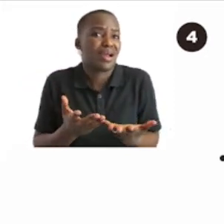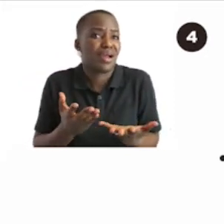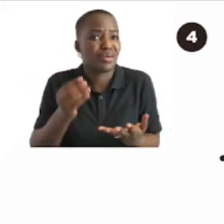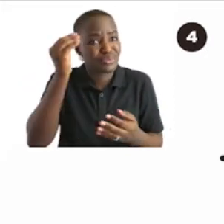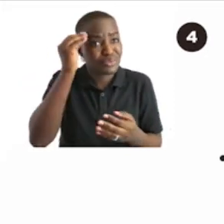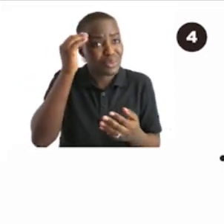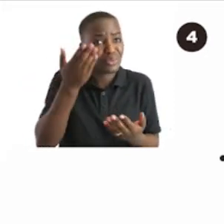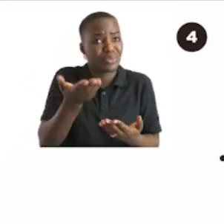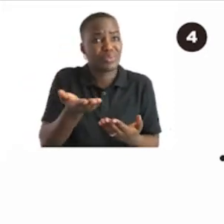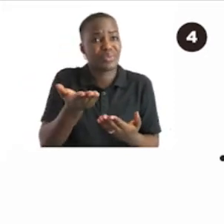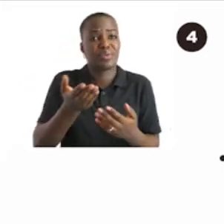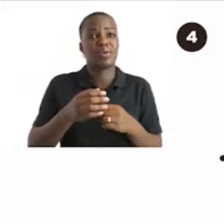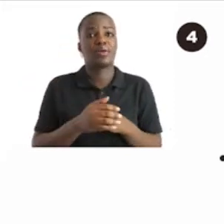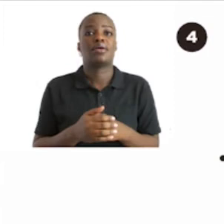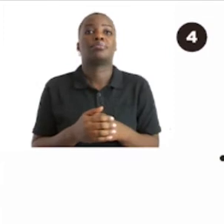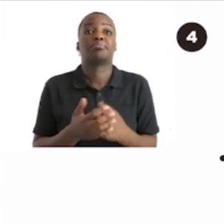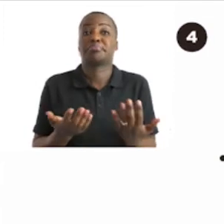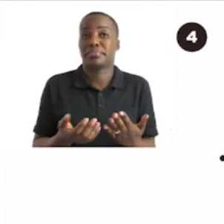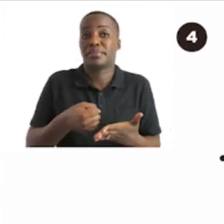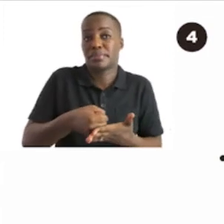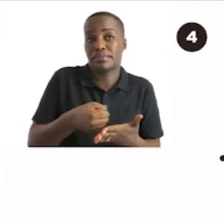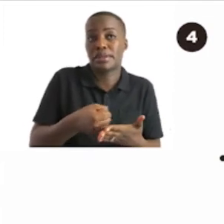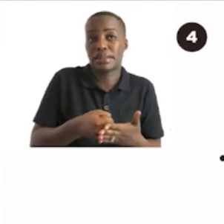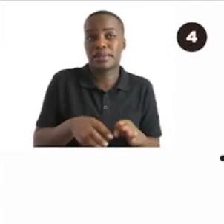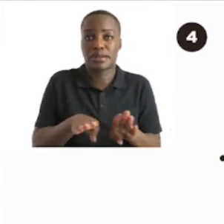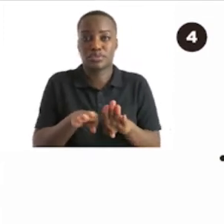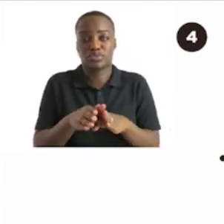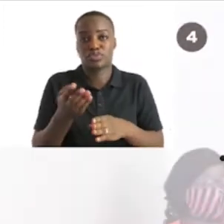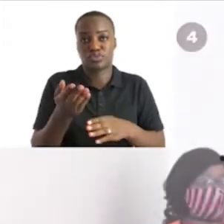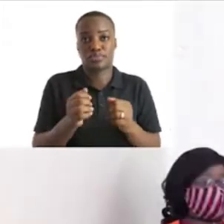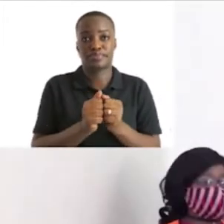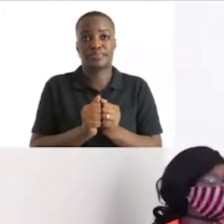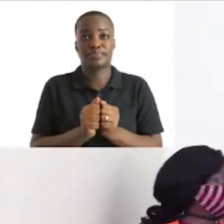answer? Well, let us try and do it on the board together.